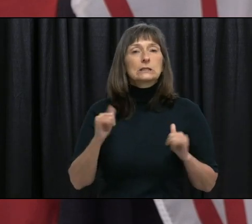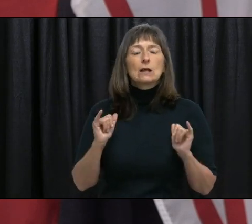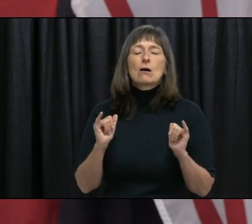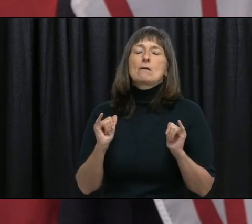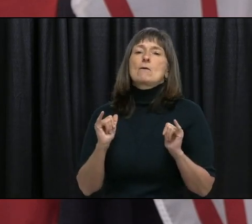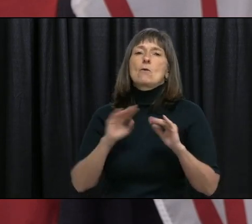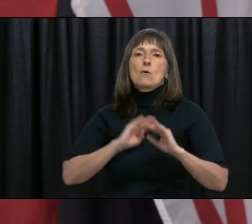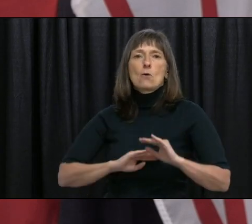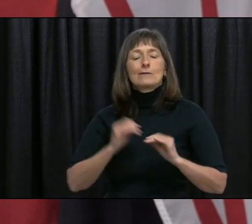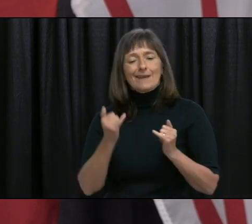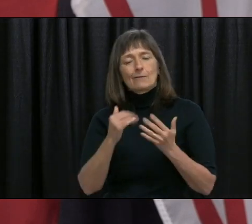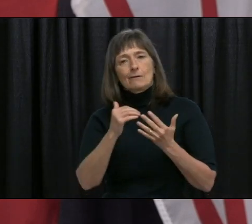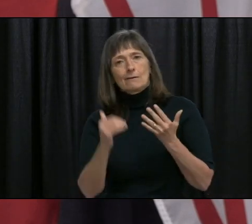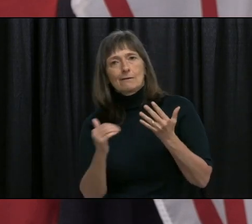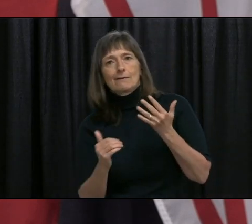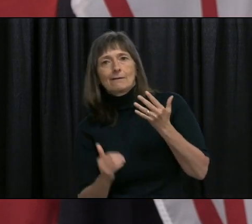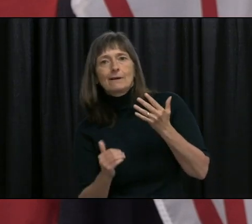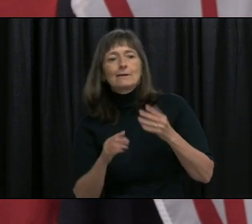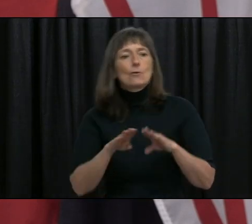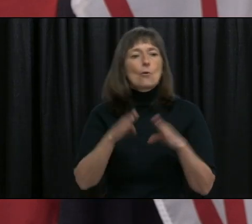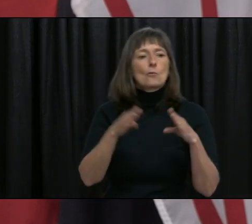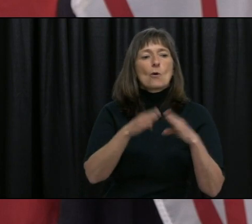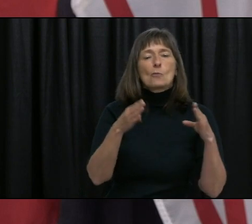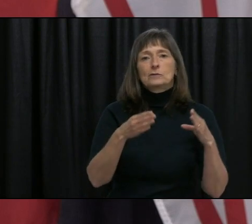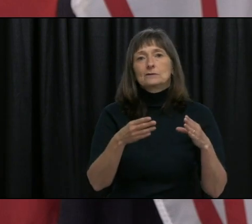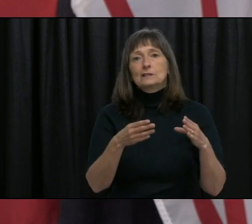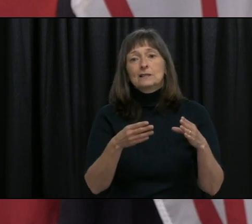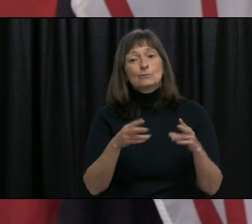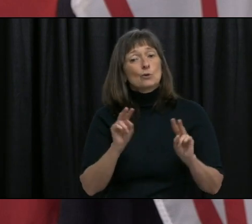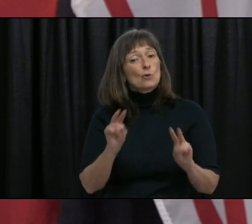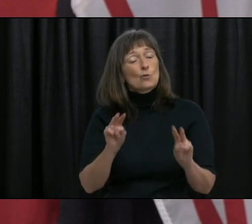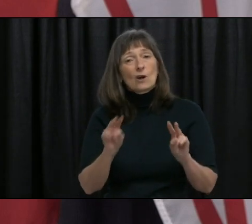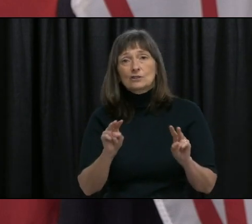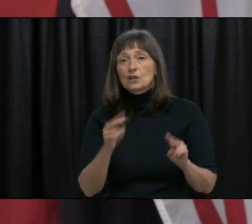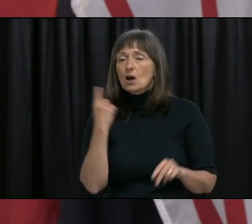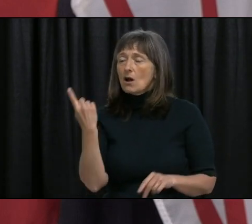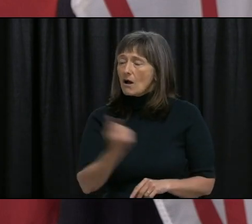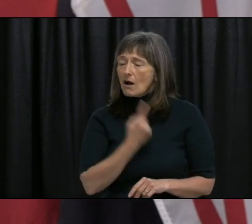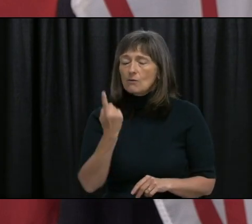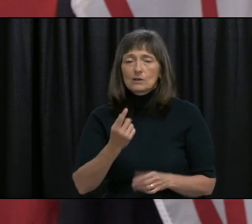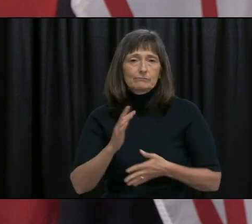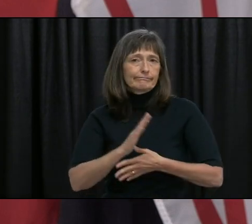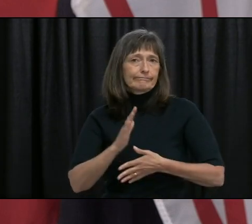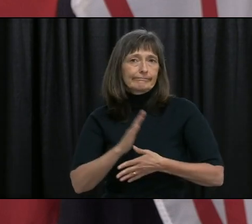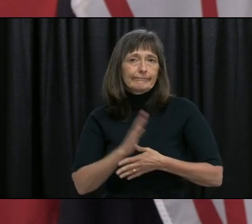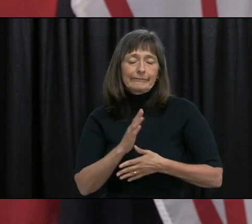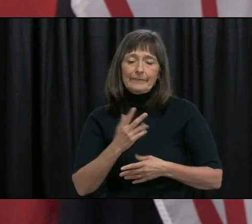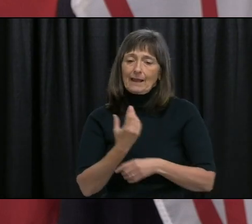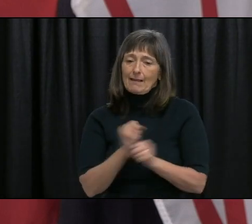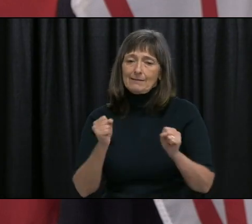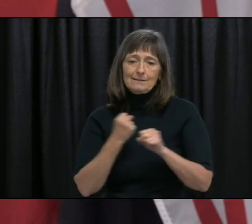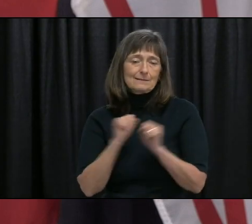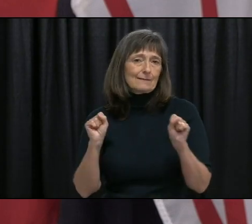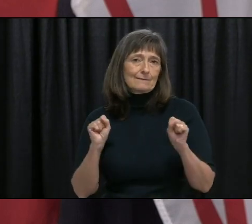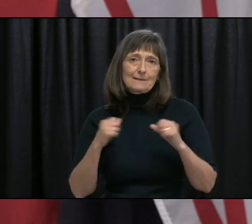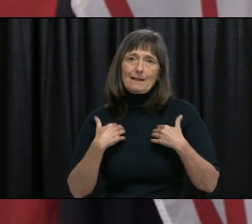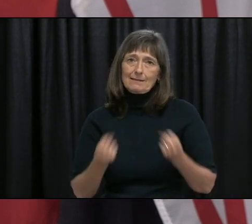be always aware of what's happening around Newfoundland and Labrador, and we always must keep health and safety first and